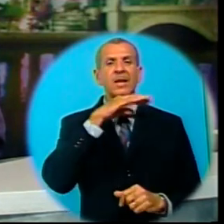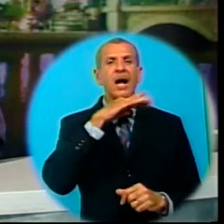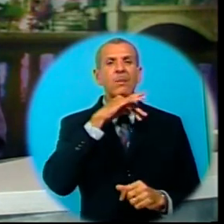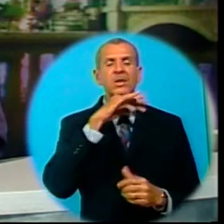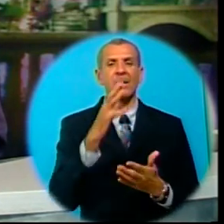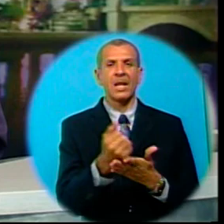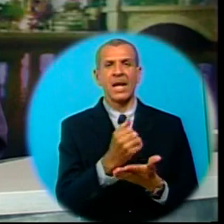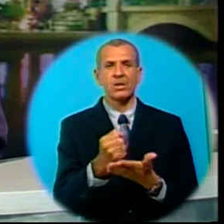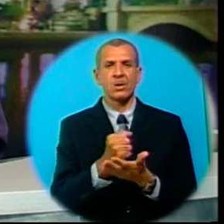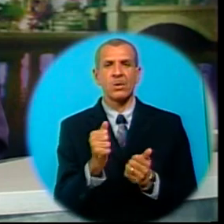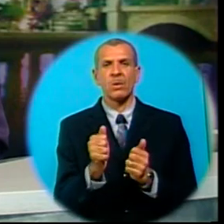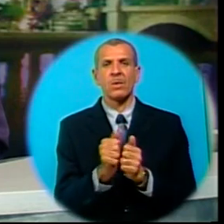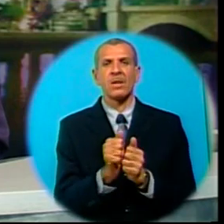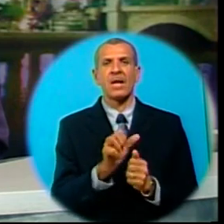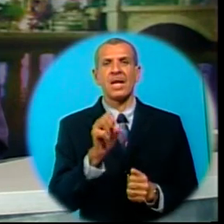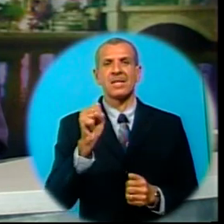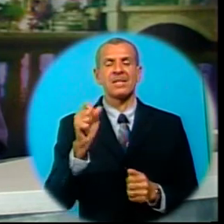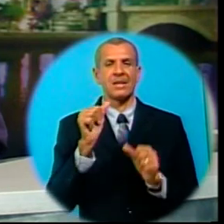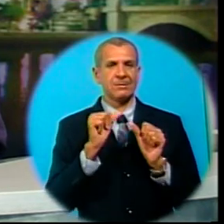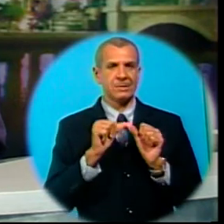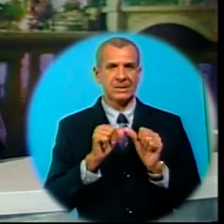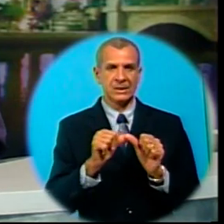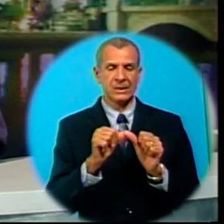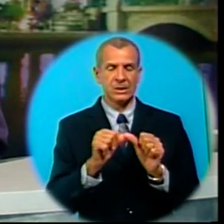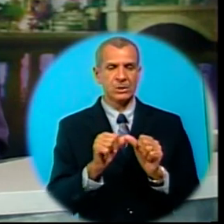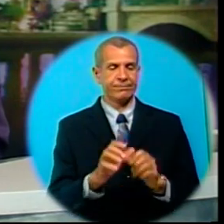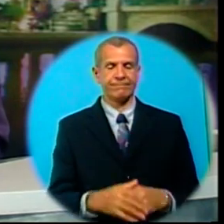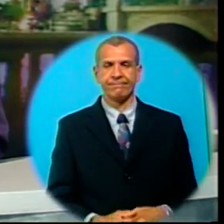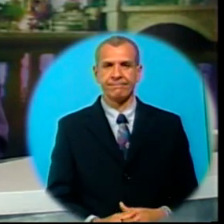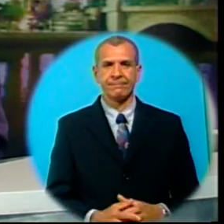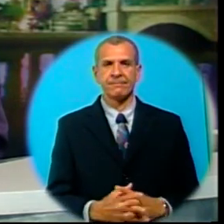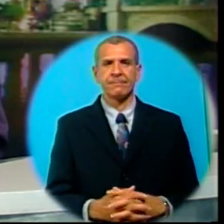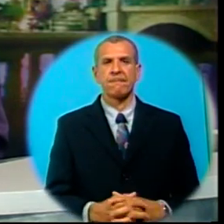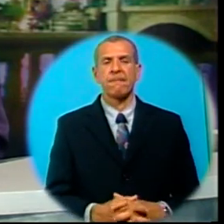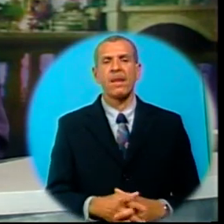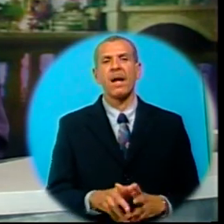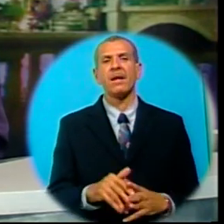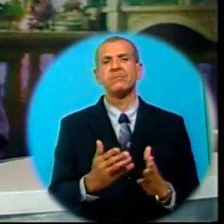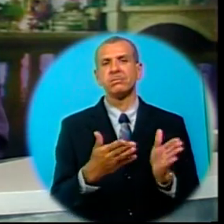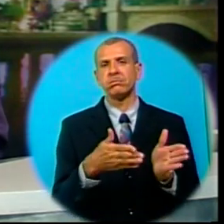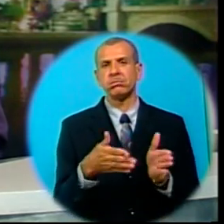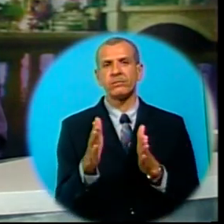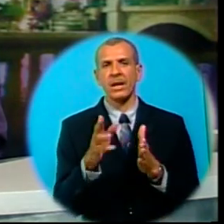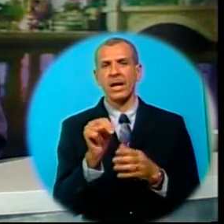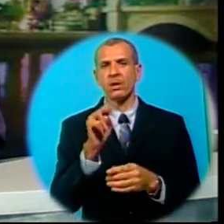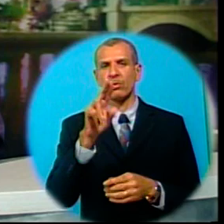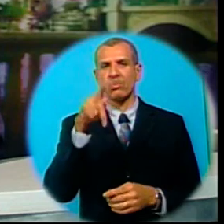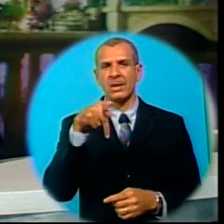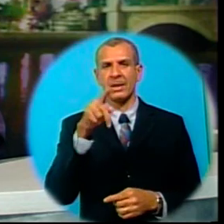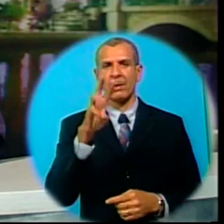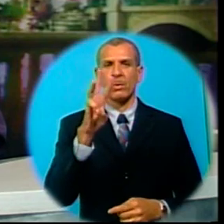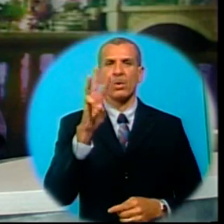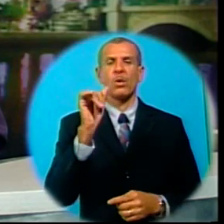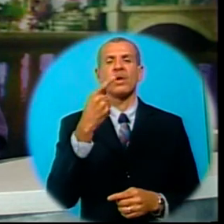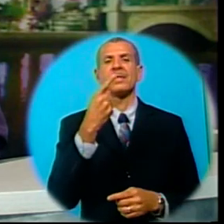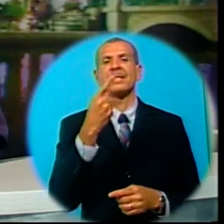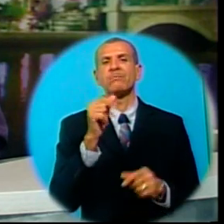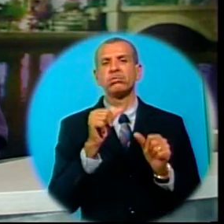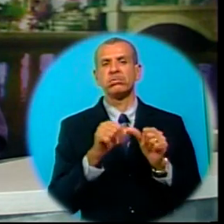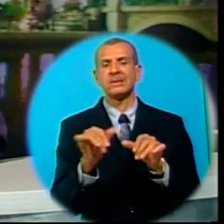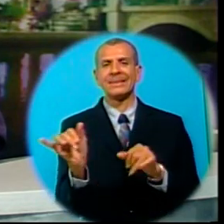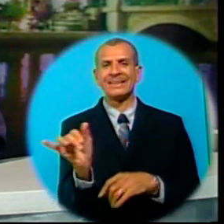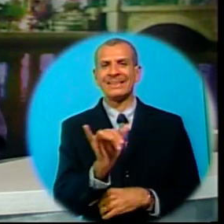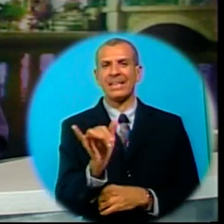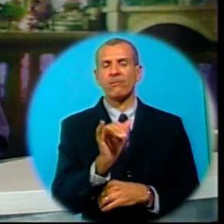by SSA workers remains. The position of the National Union of Public Workers remains the same.